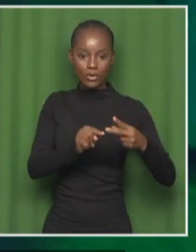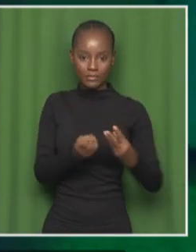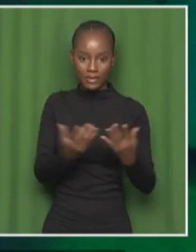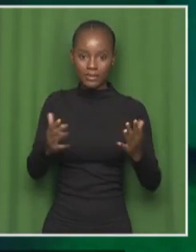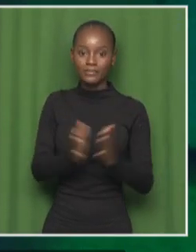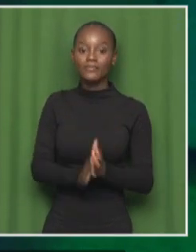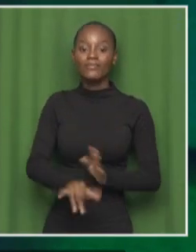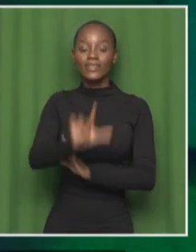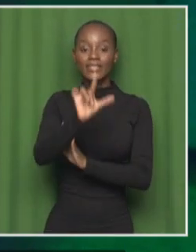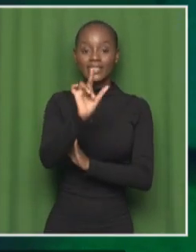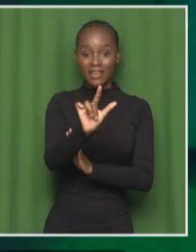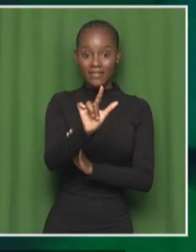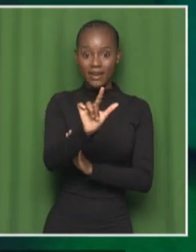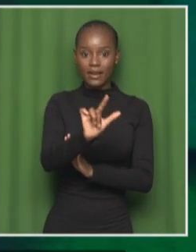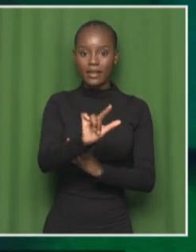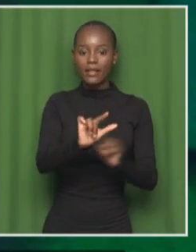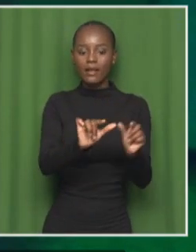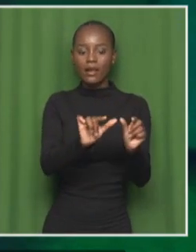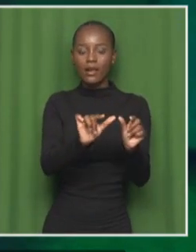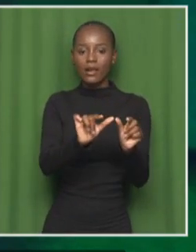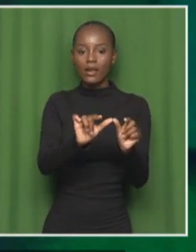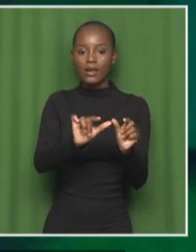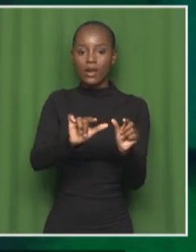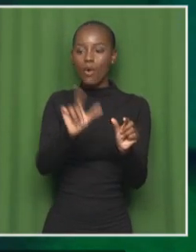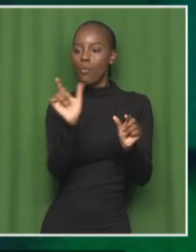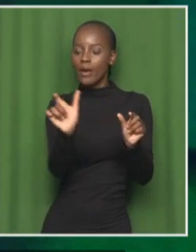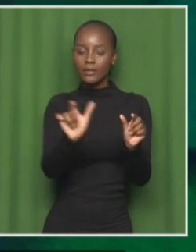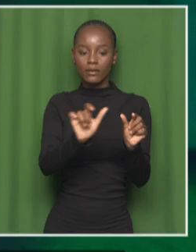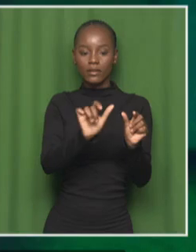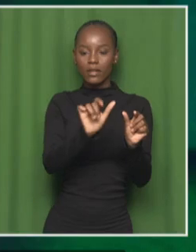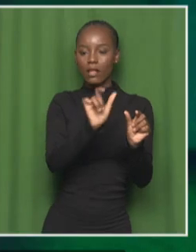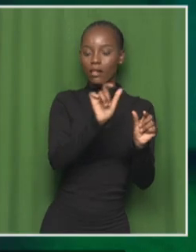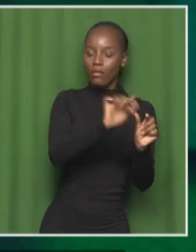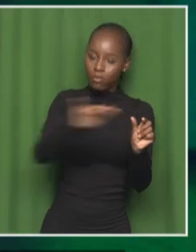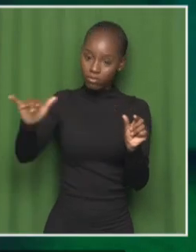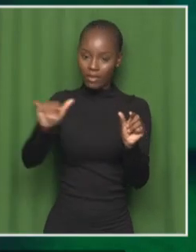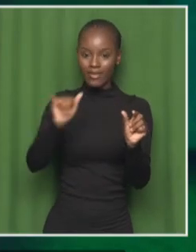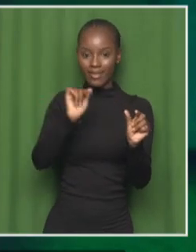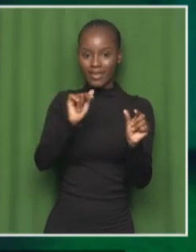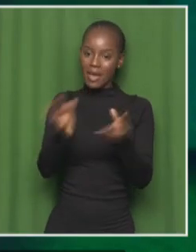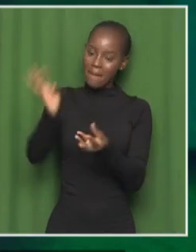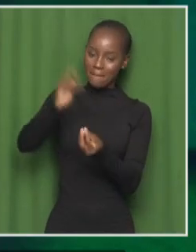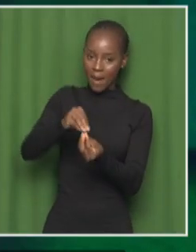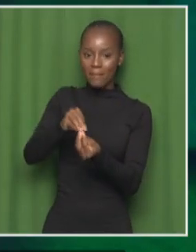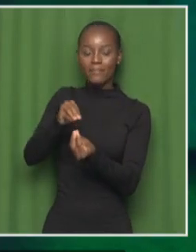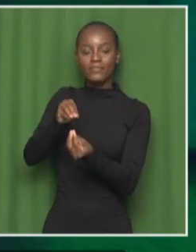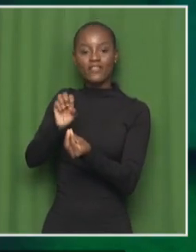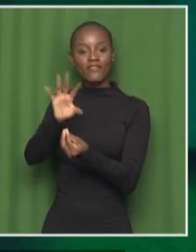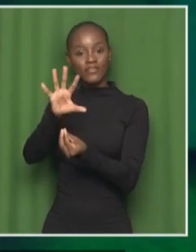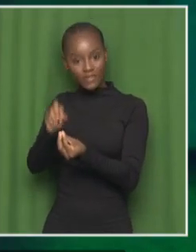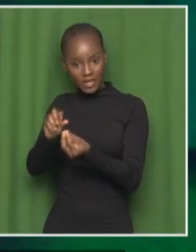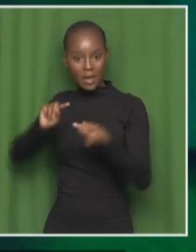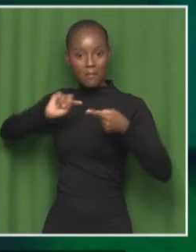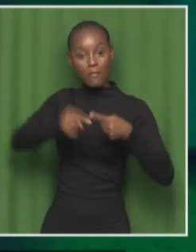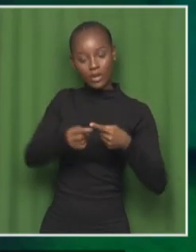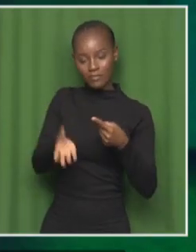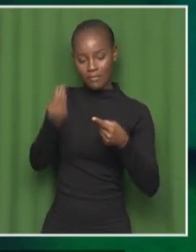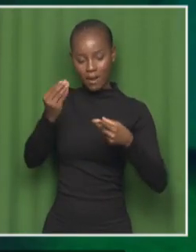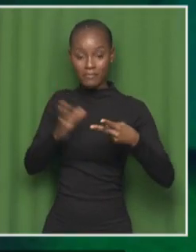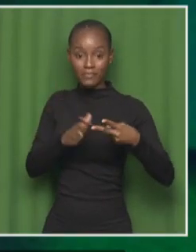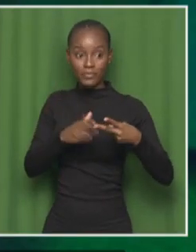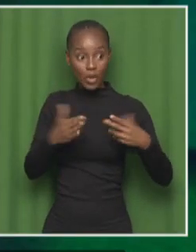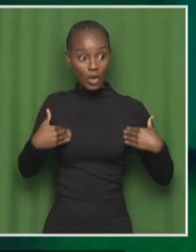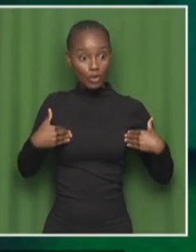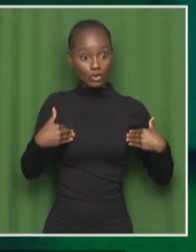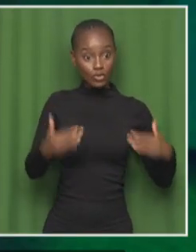words are very important because if you play all your 7 letters, you get 50 points bonus. It's a very strategic game. Do you want to open? Do you want to close?